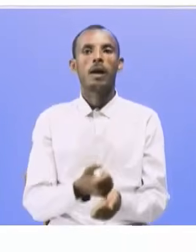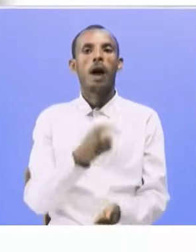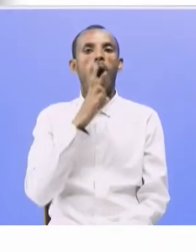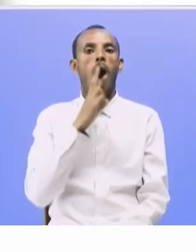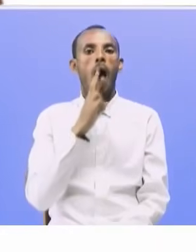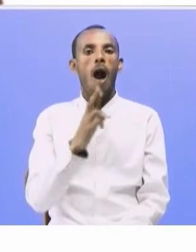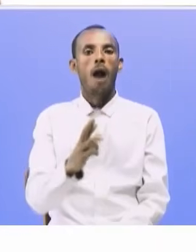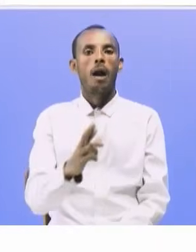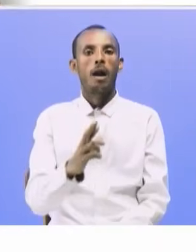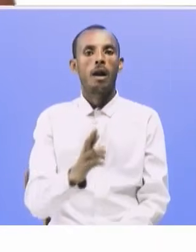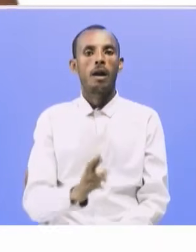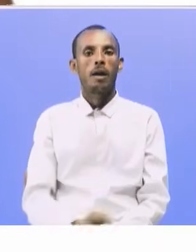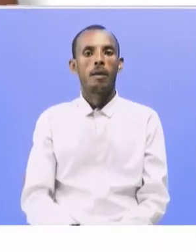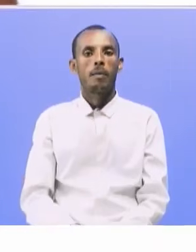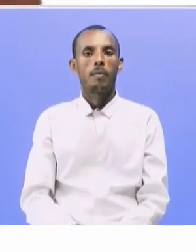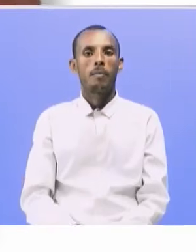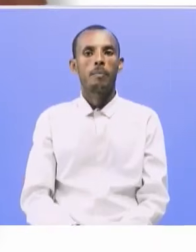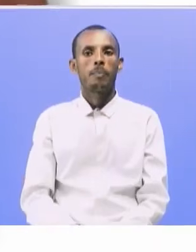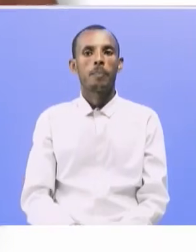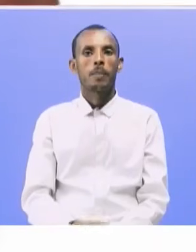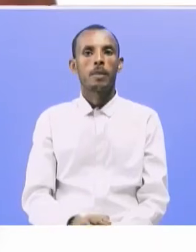are